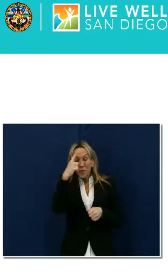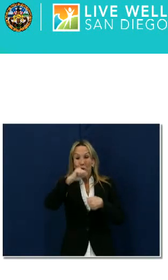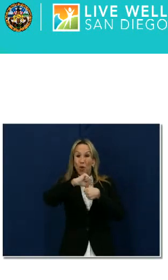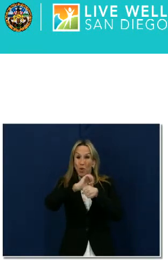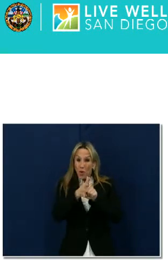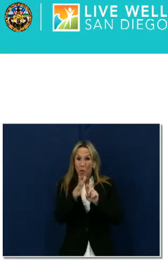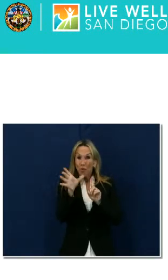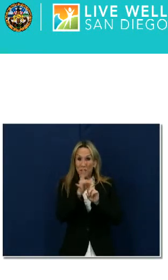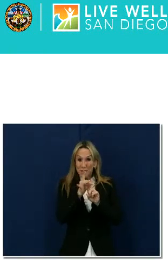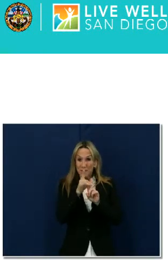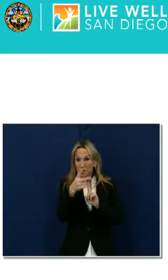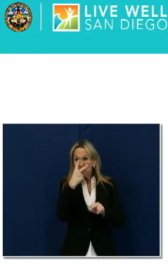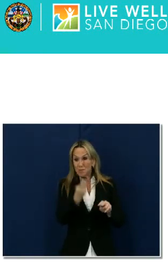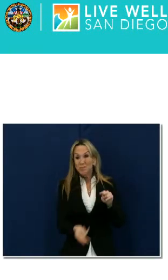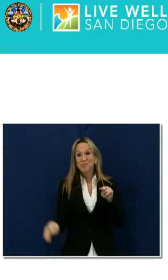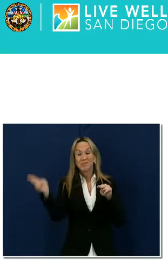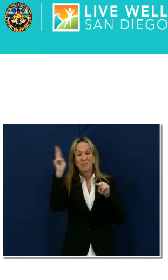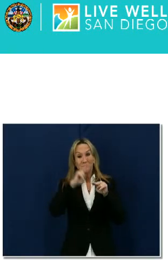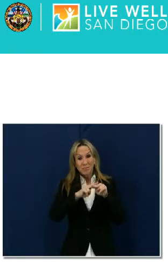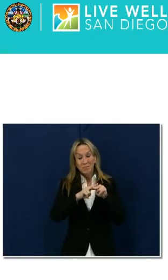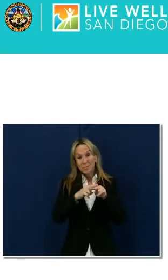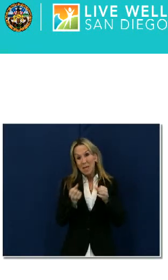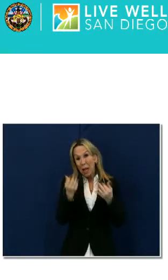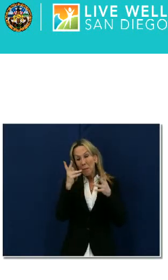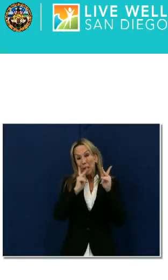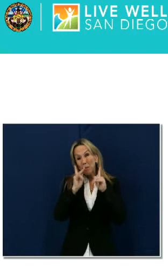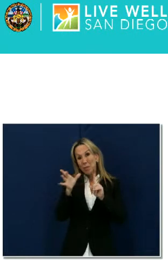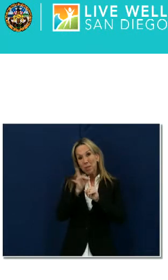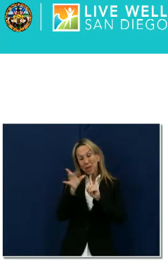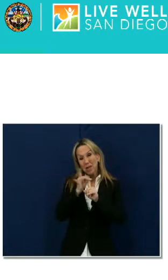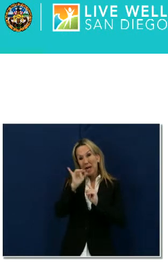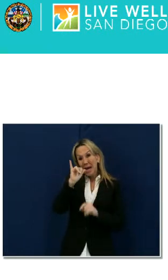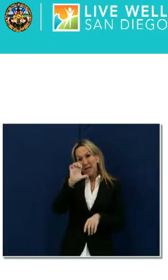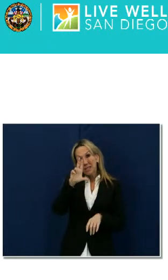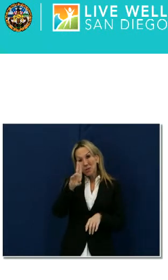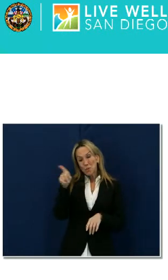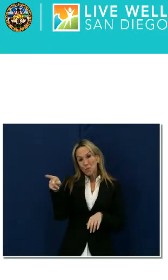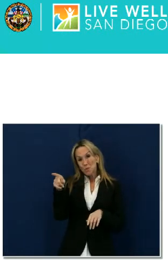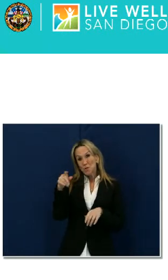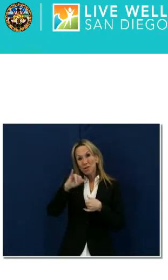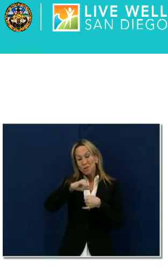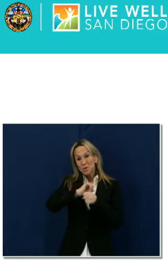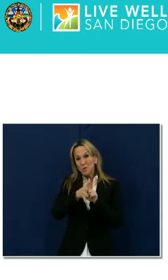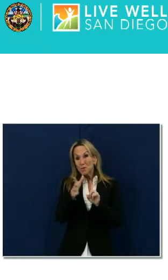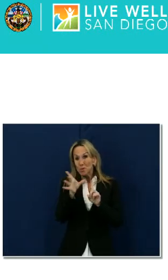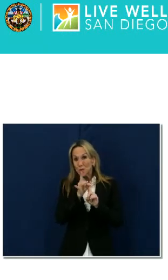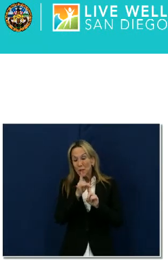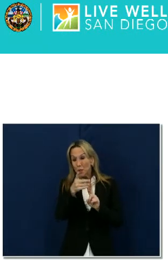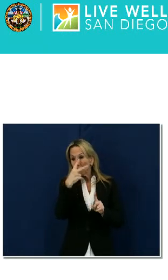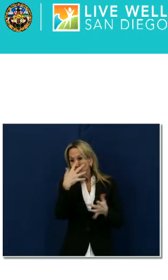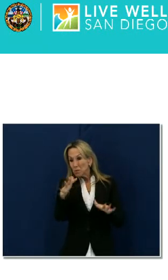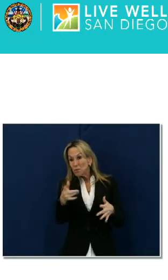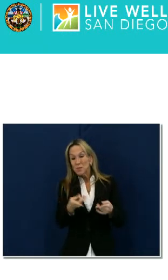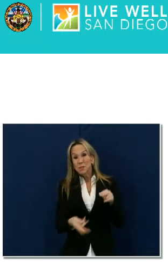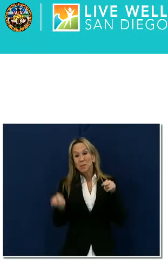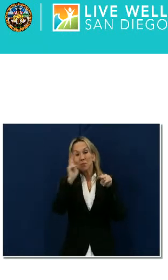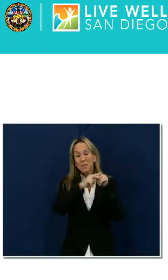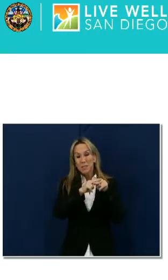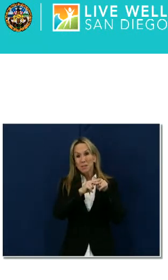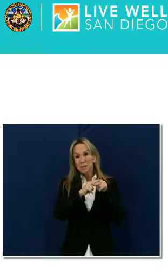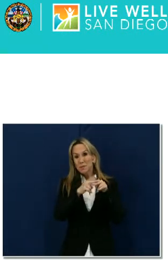hospitalizations. You see the significant increase in COVID-related ICU utilization, and then you see the significant increase in